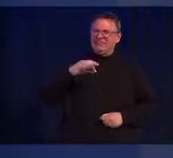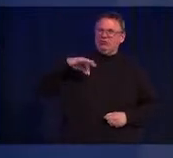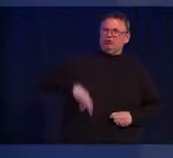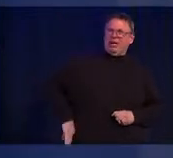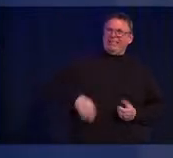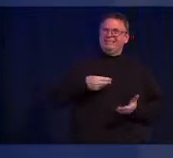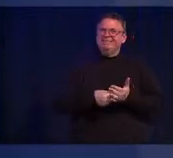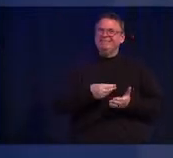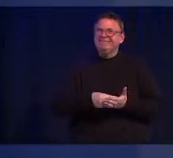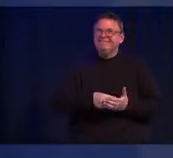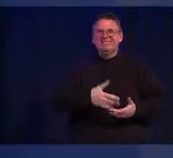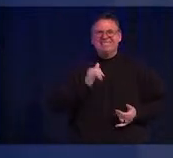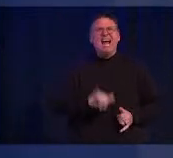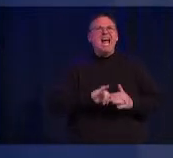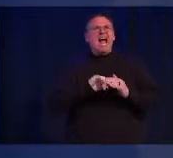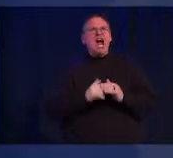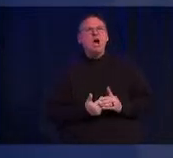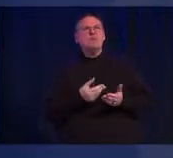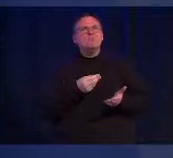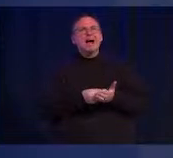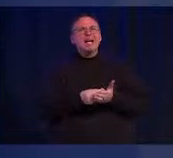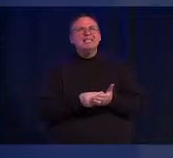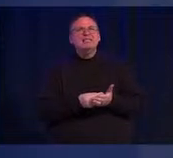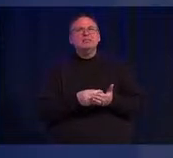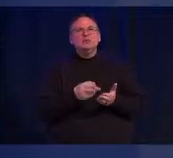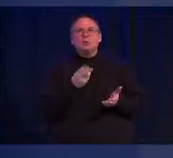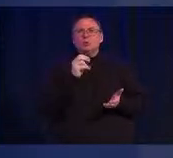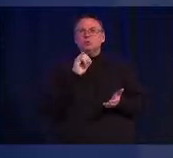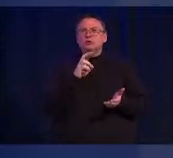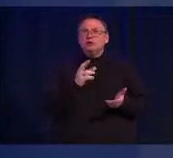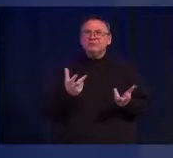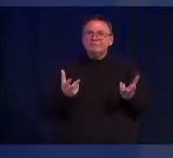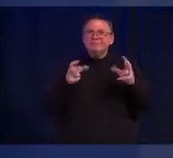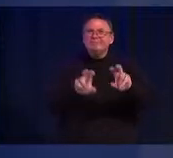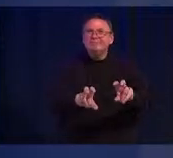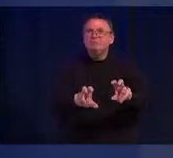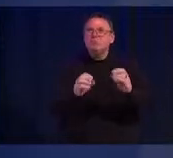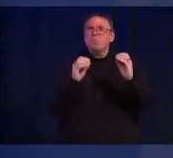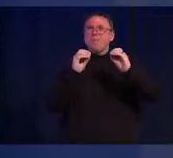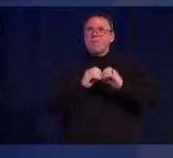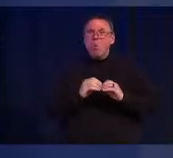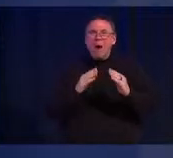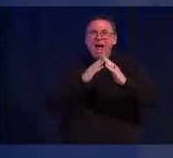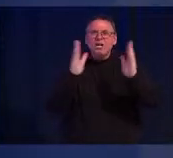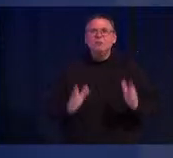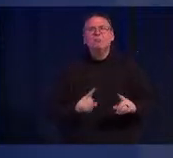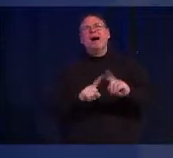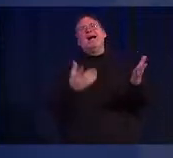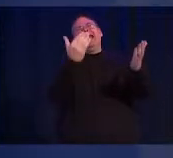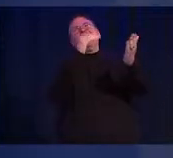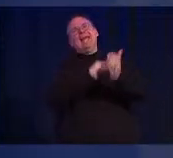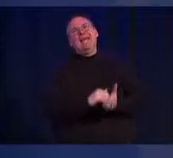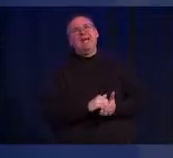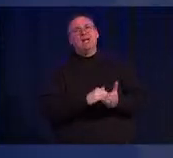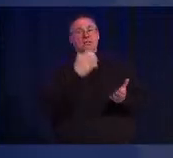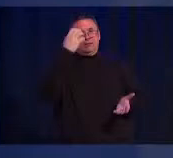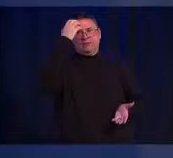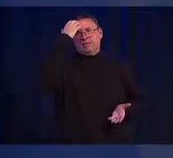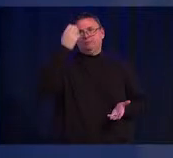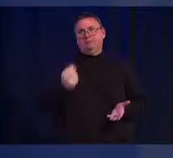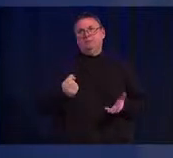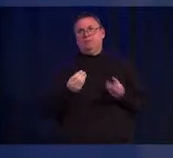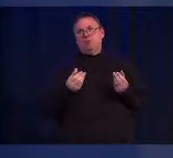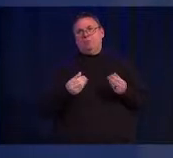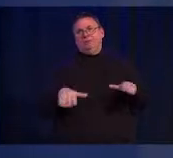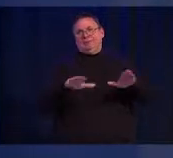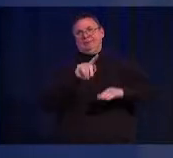of Hoosiers so that we have more for housing. But it goes back to our common sense property tax plan, but it also goes back to fair